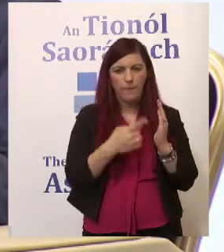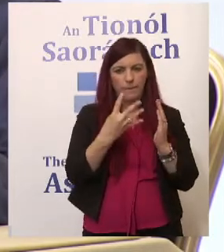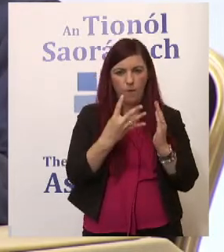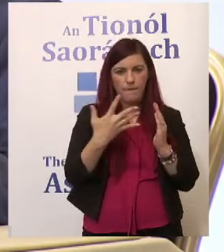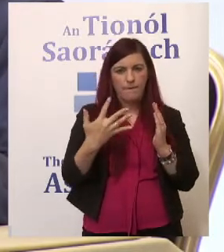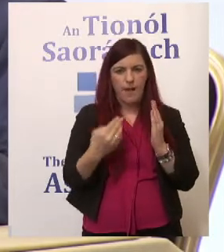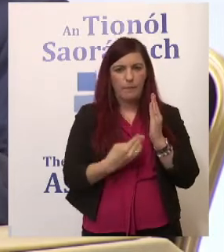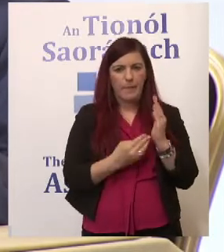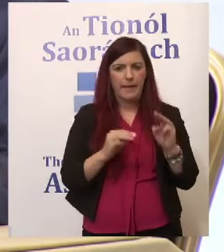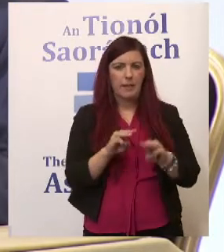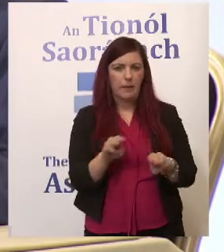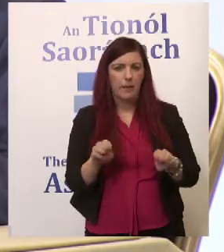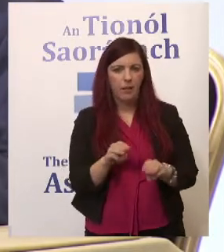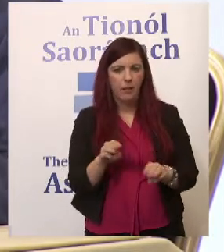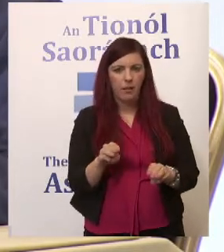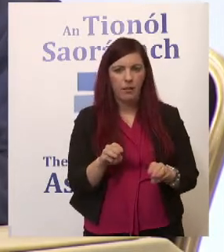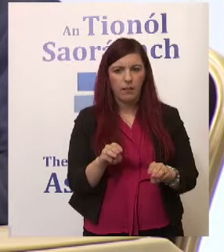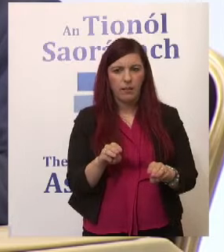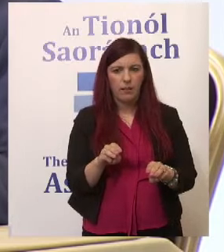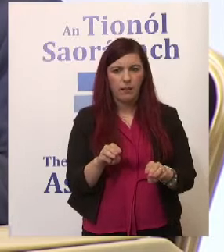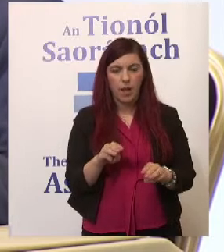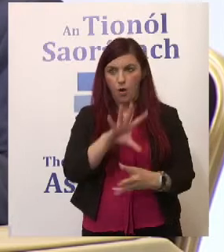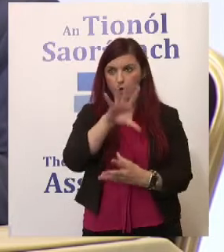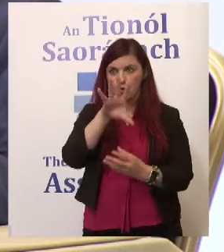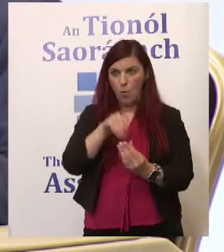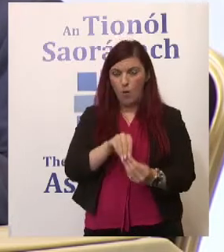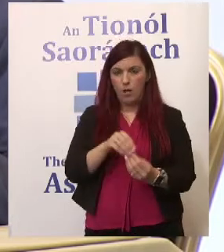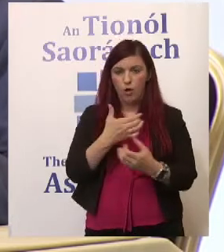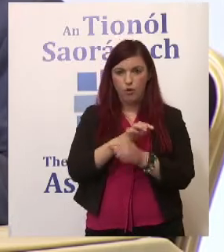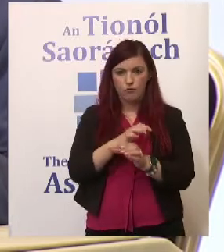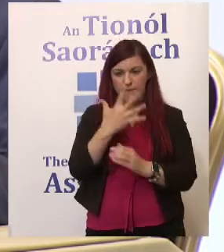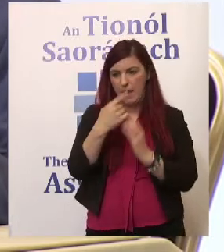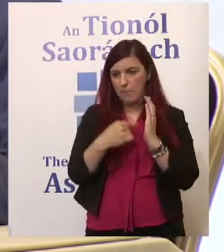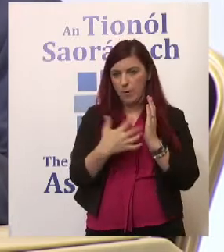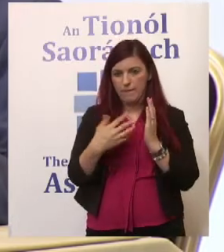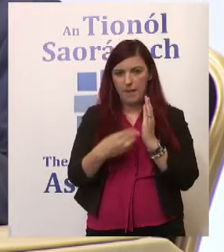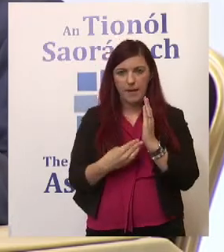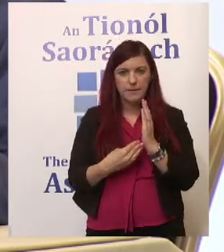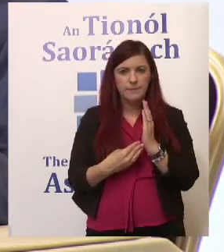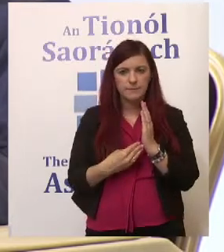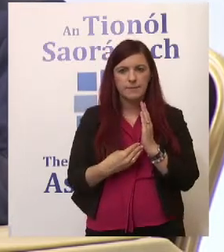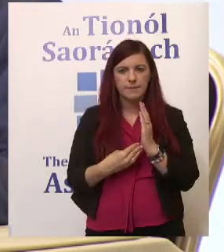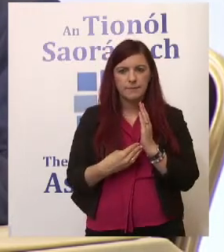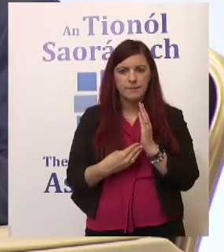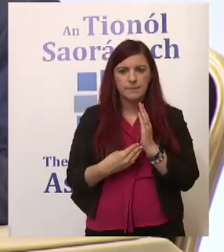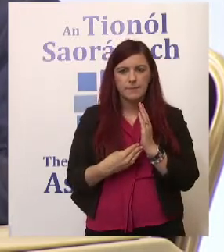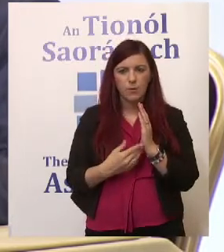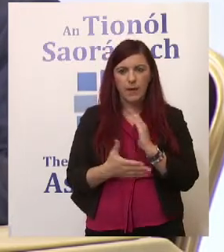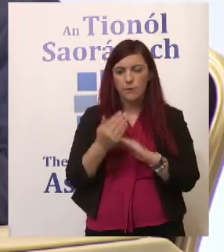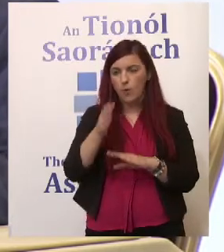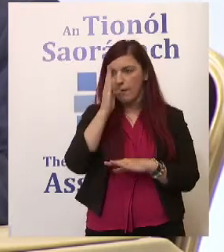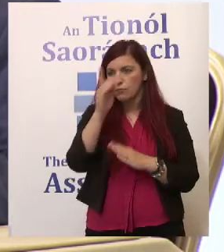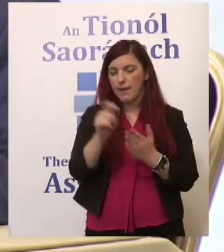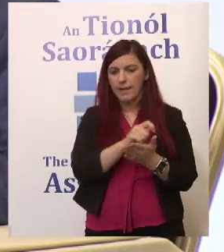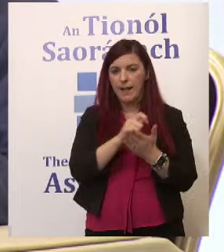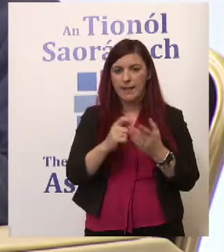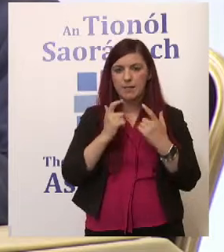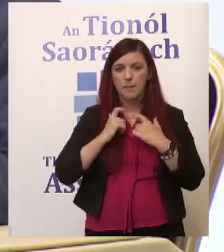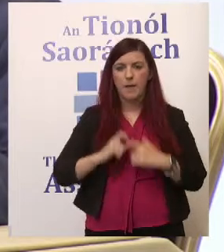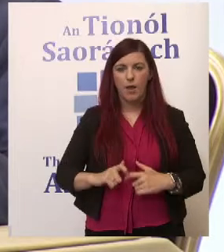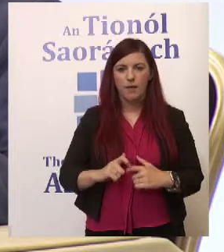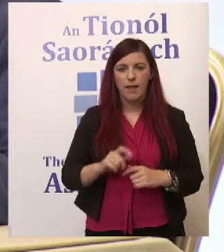million people against an overall population of 5 million. So second only to the President, if you have a directly elected mayor that's accountable